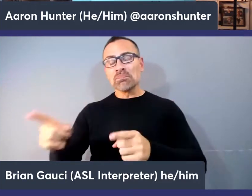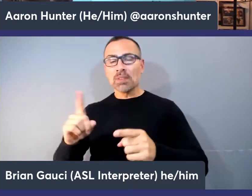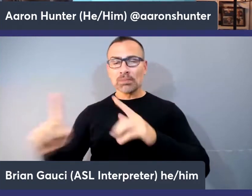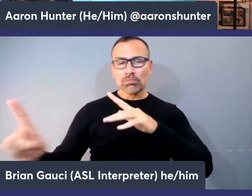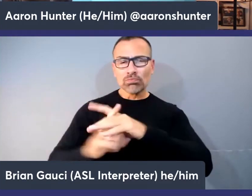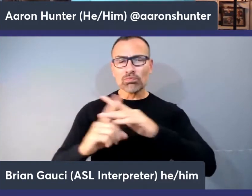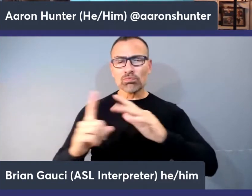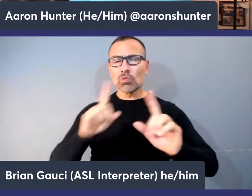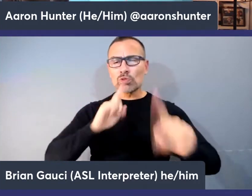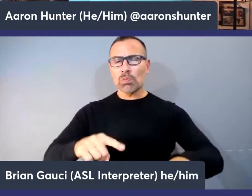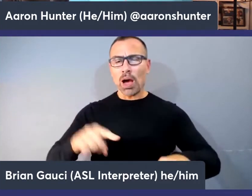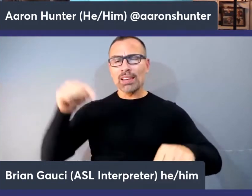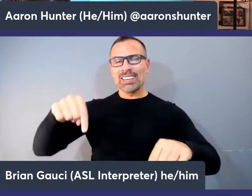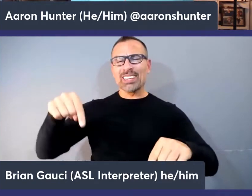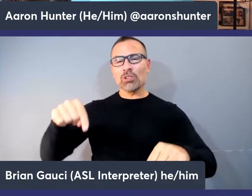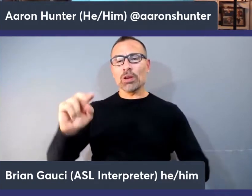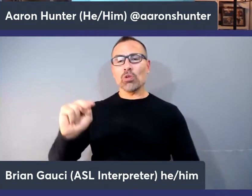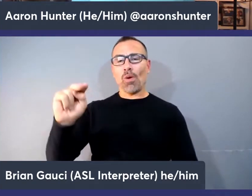joined today